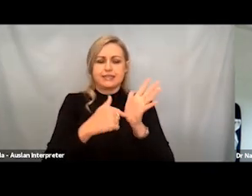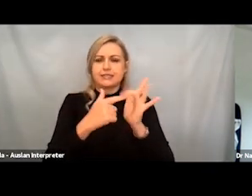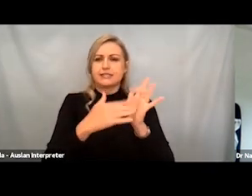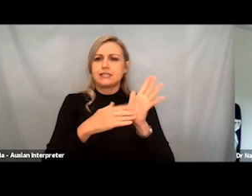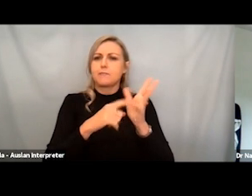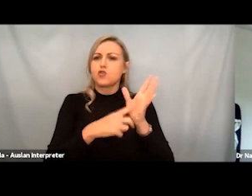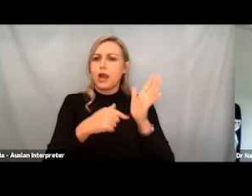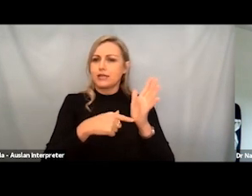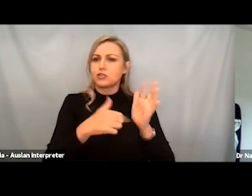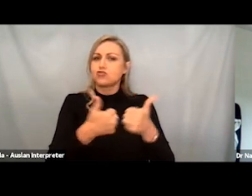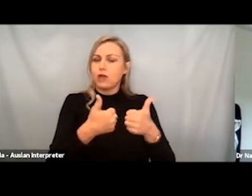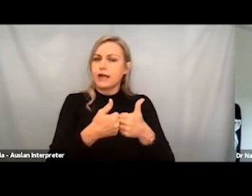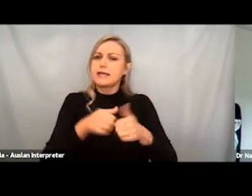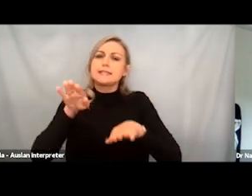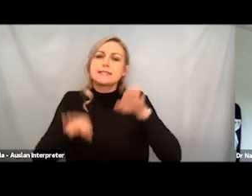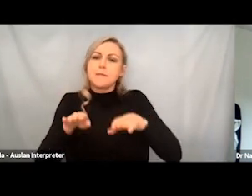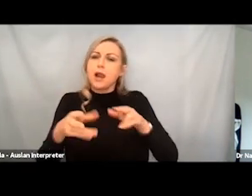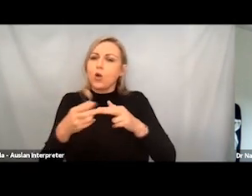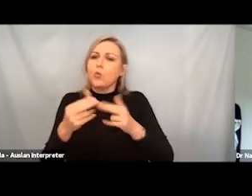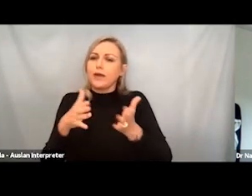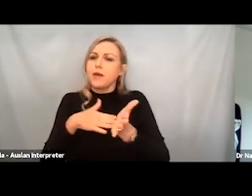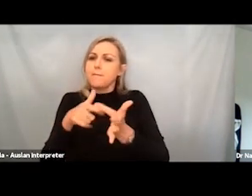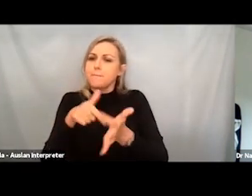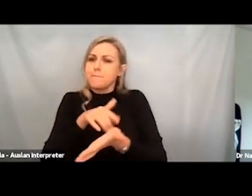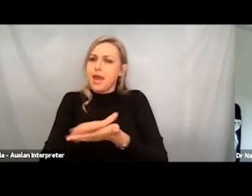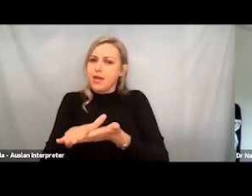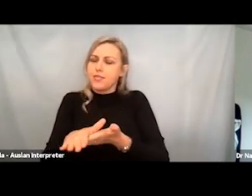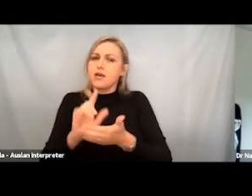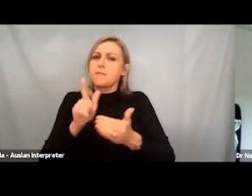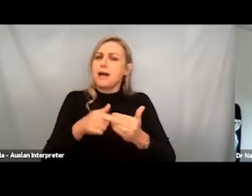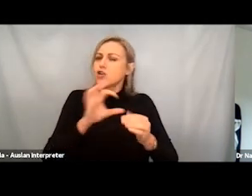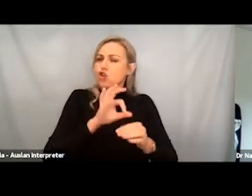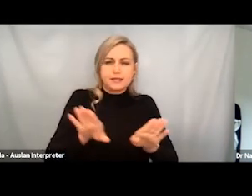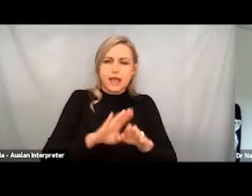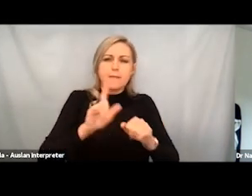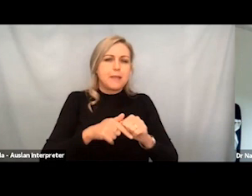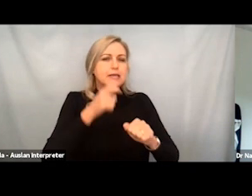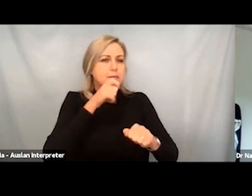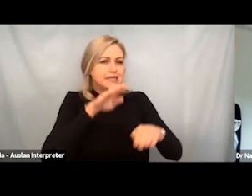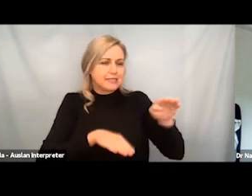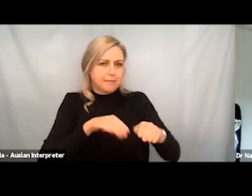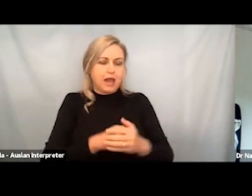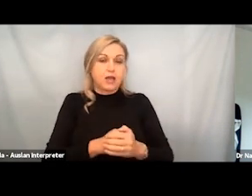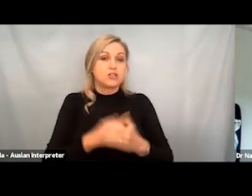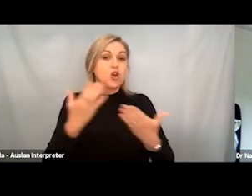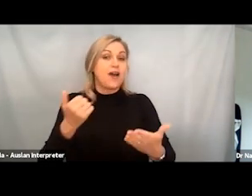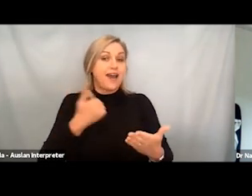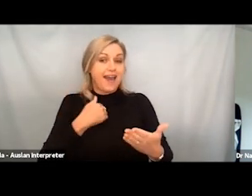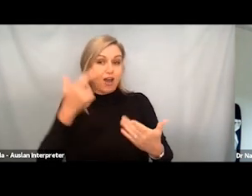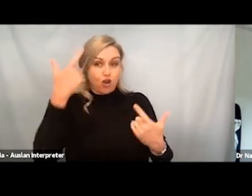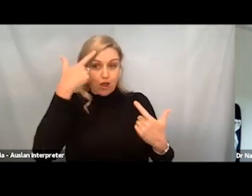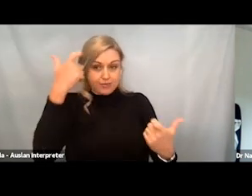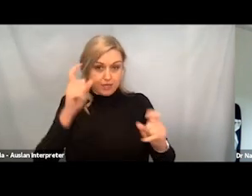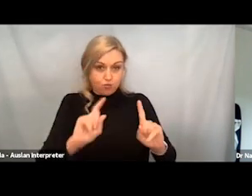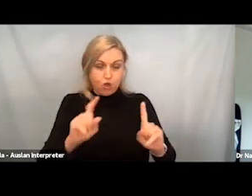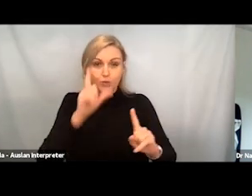to the drug that people are seeking treatment for. The rationale is that we can provide a